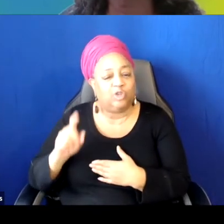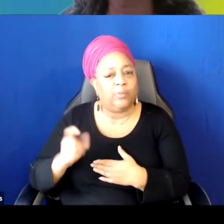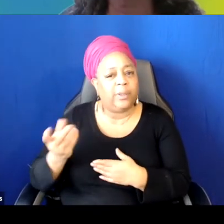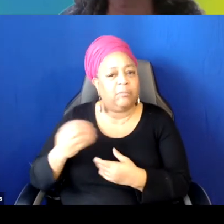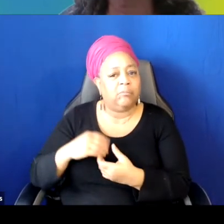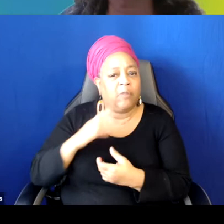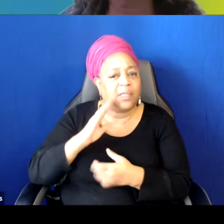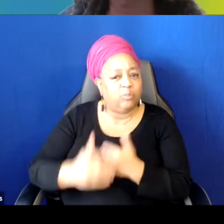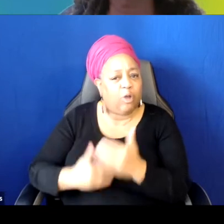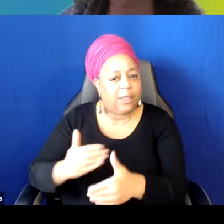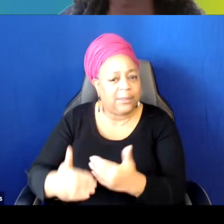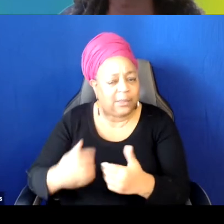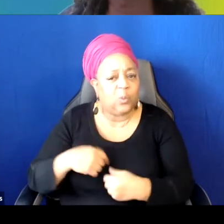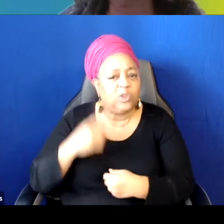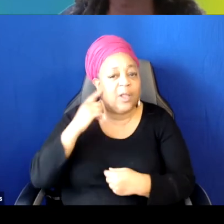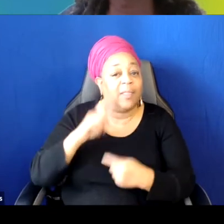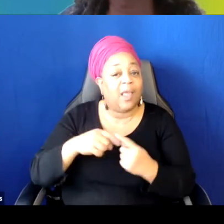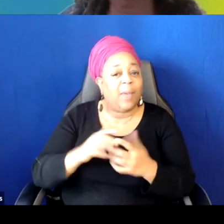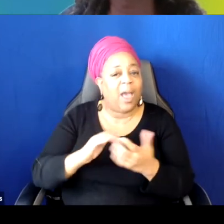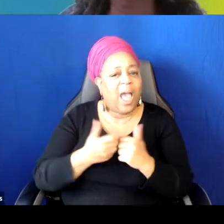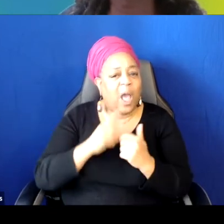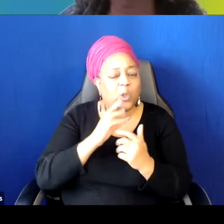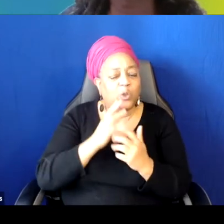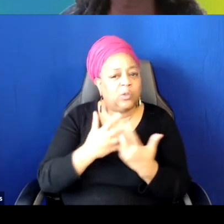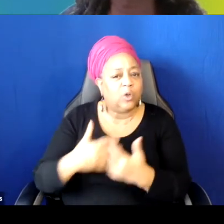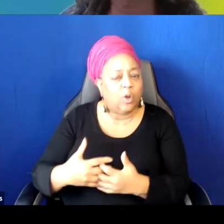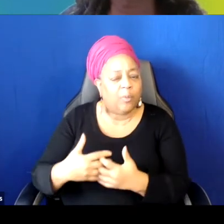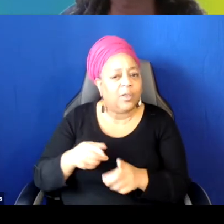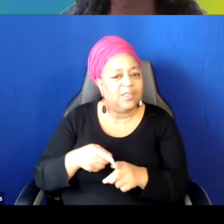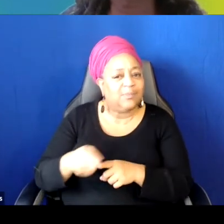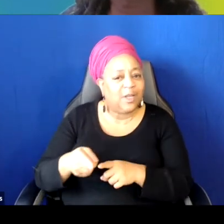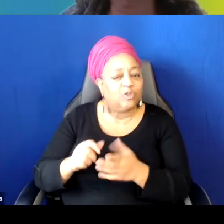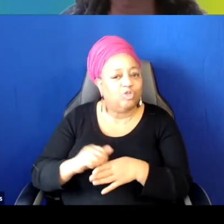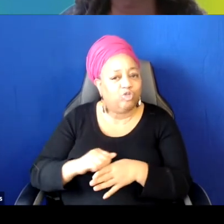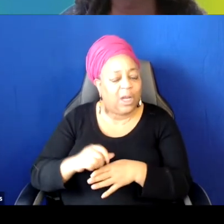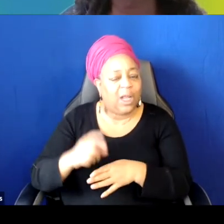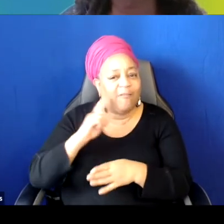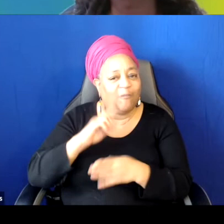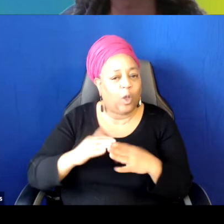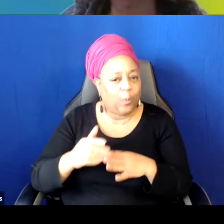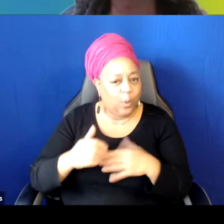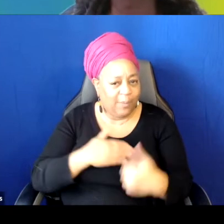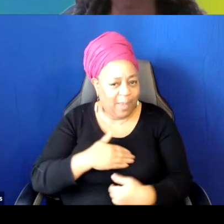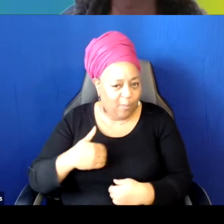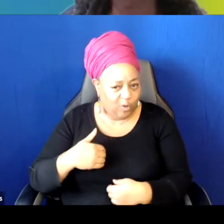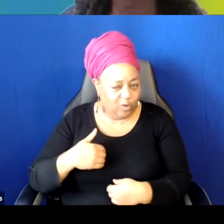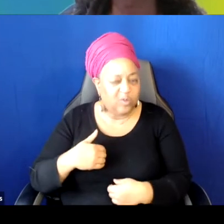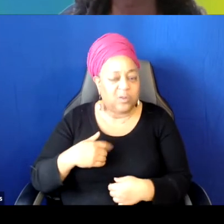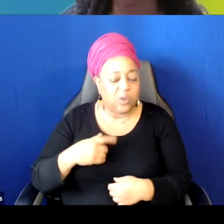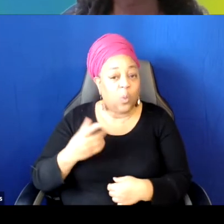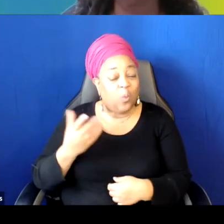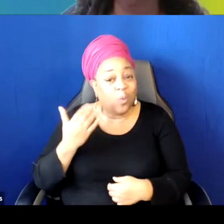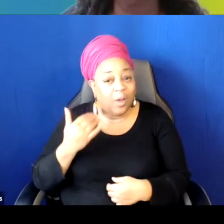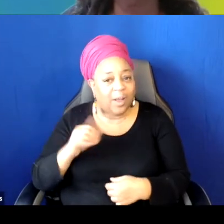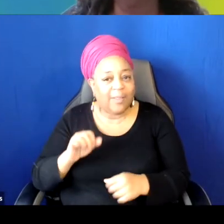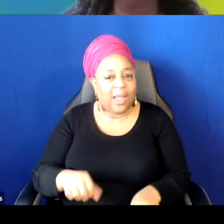should also think about ways to incorporate special trainings for community members to be able to be prepared as